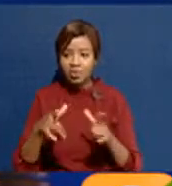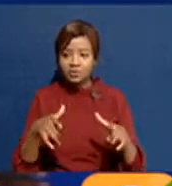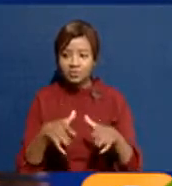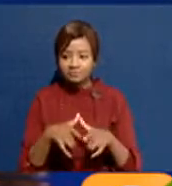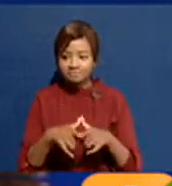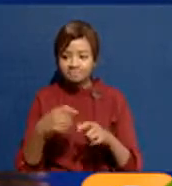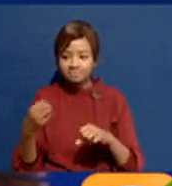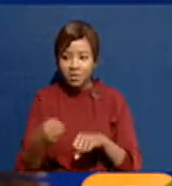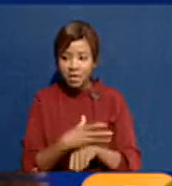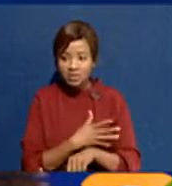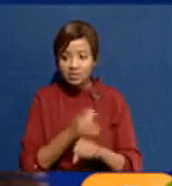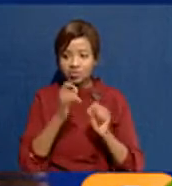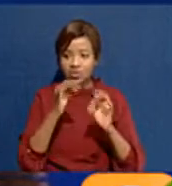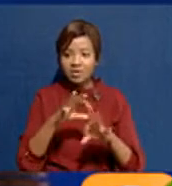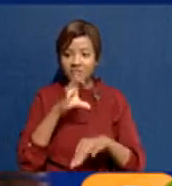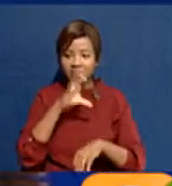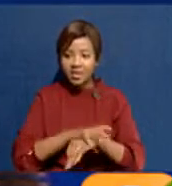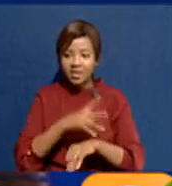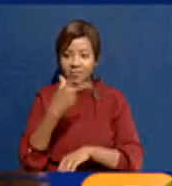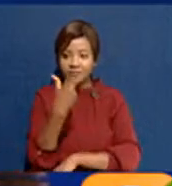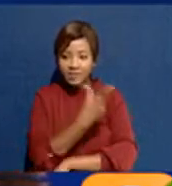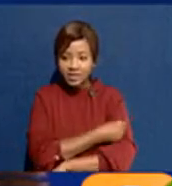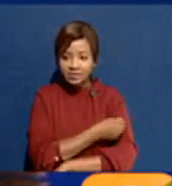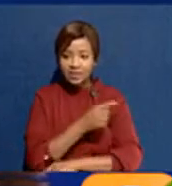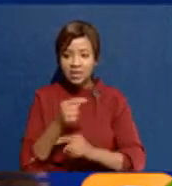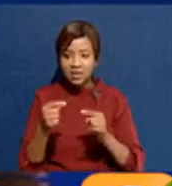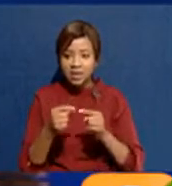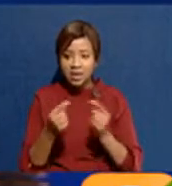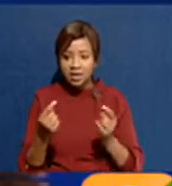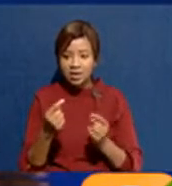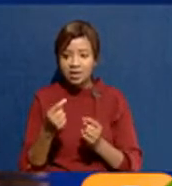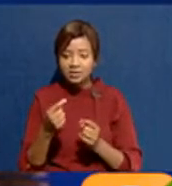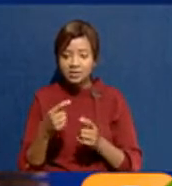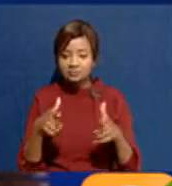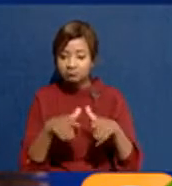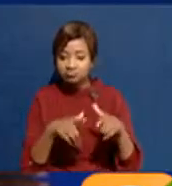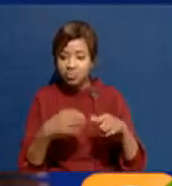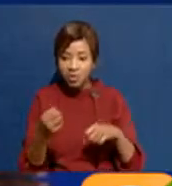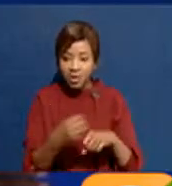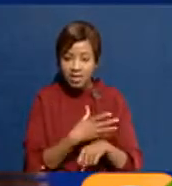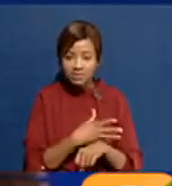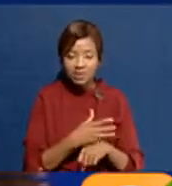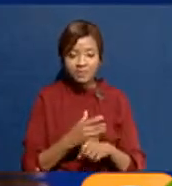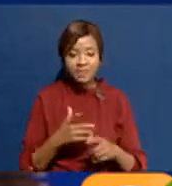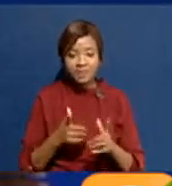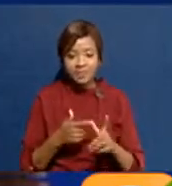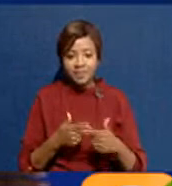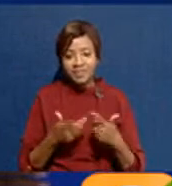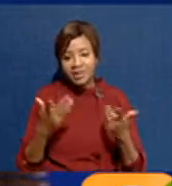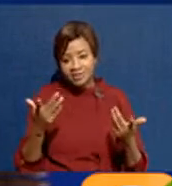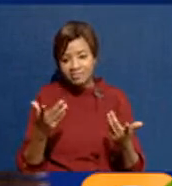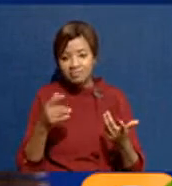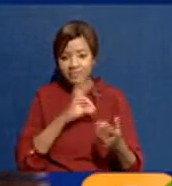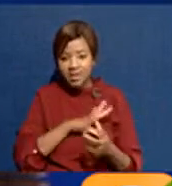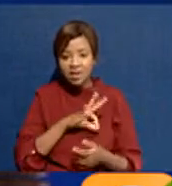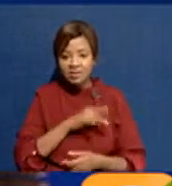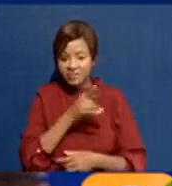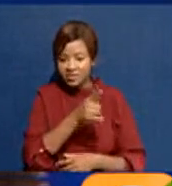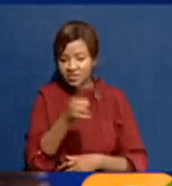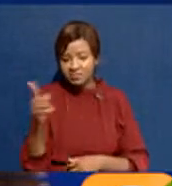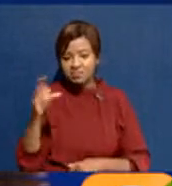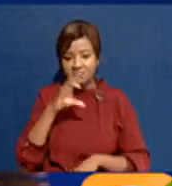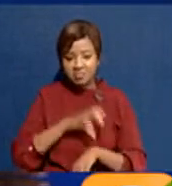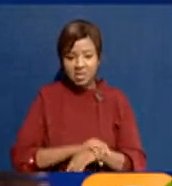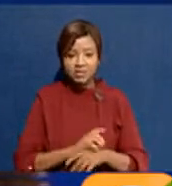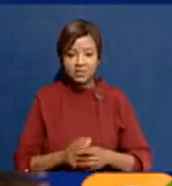If they are vaccinated against cervical cancer, then you know, the dividends downstream are actually